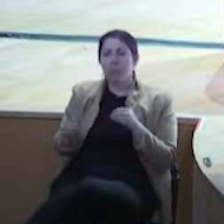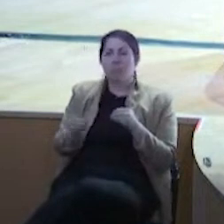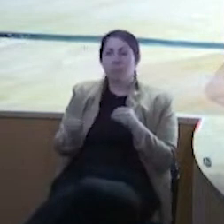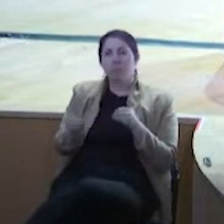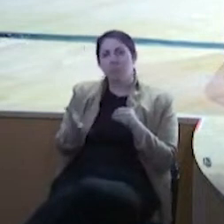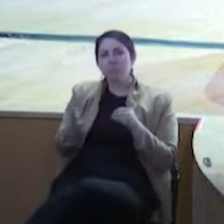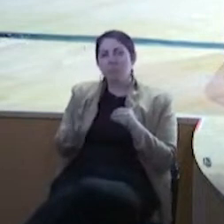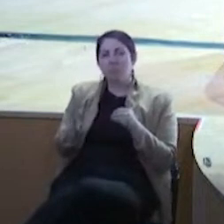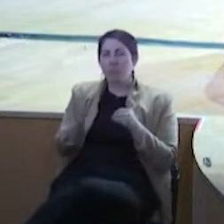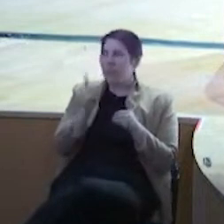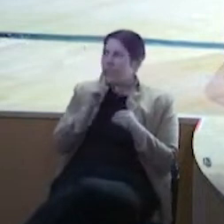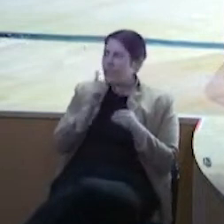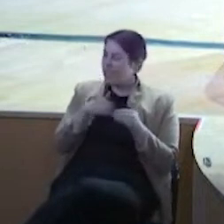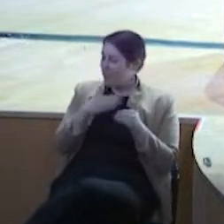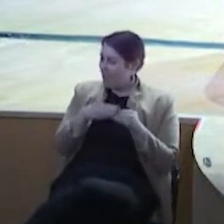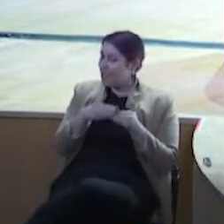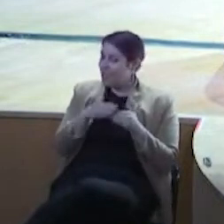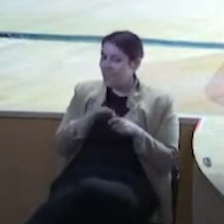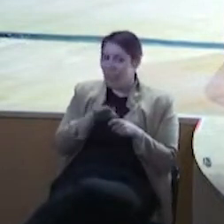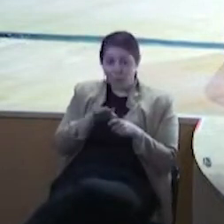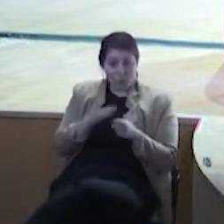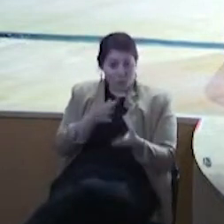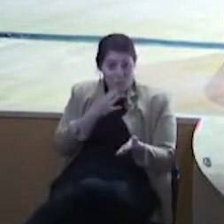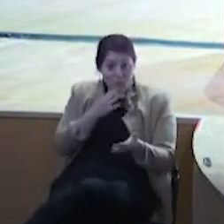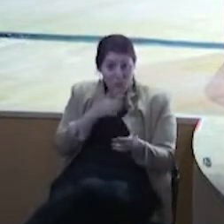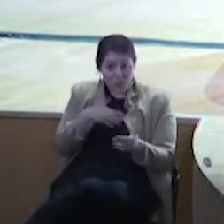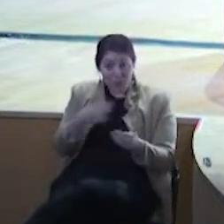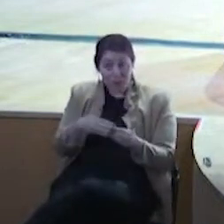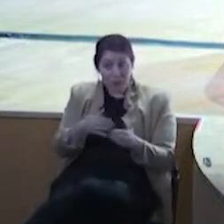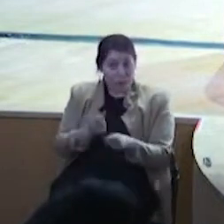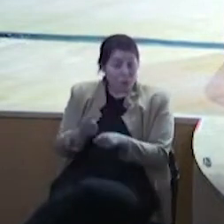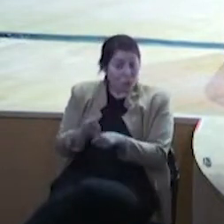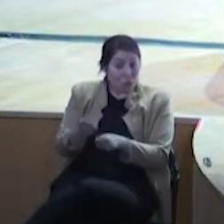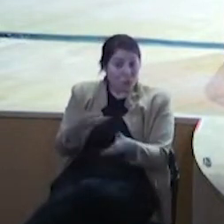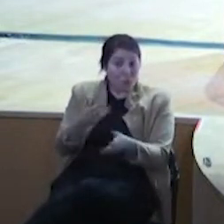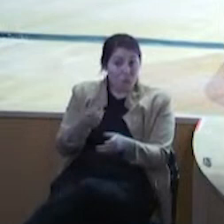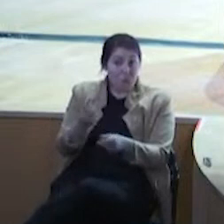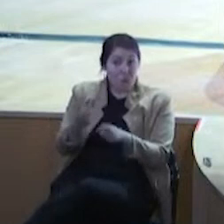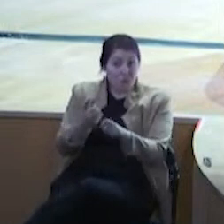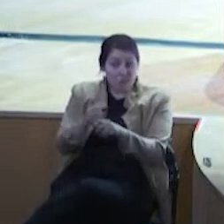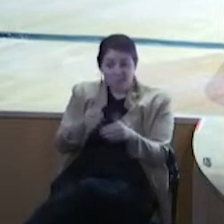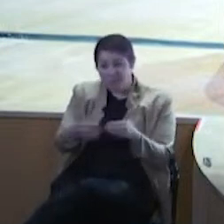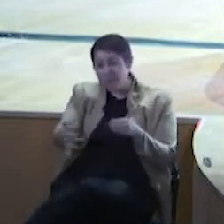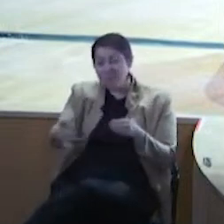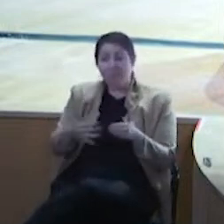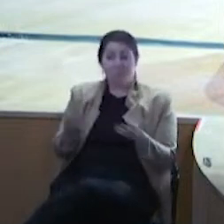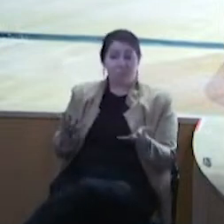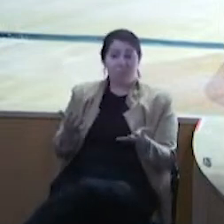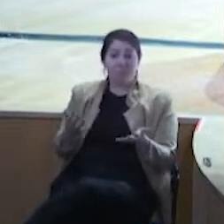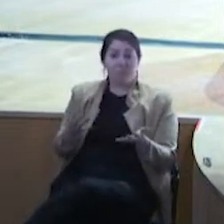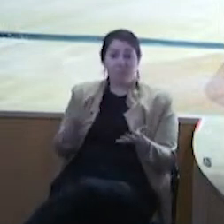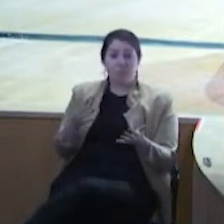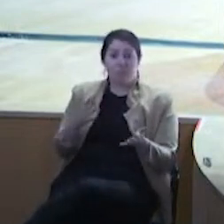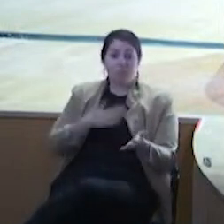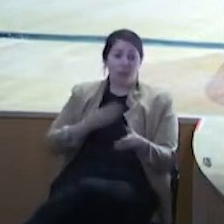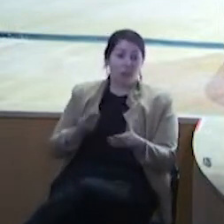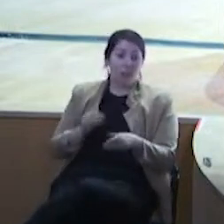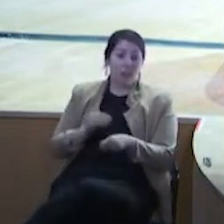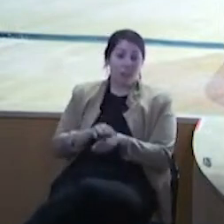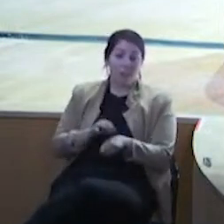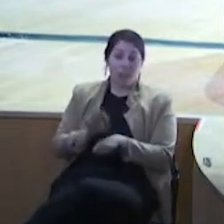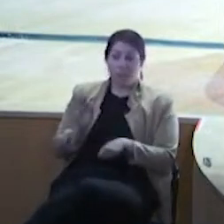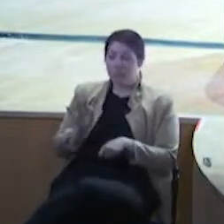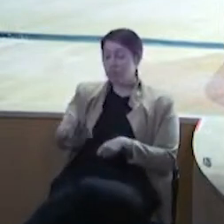that's election time, whether it's next year in your small community. But that's my advice that I would